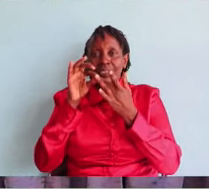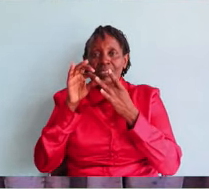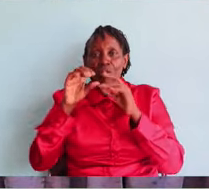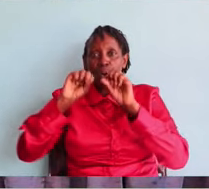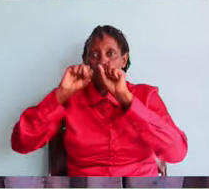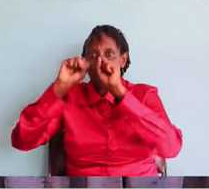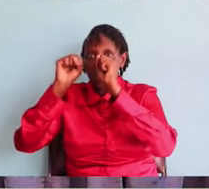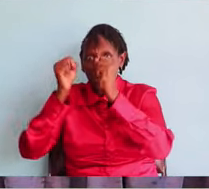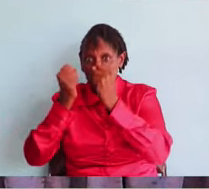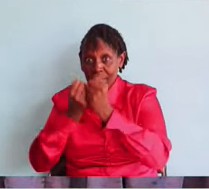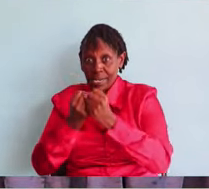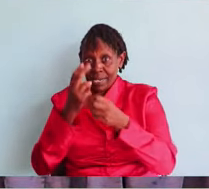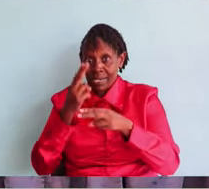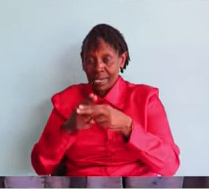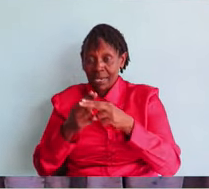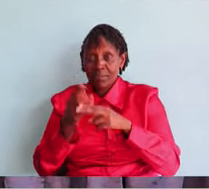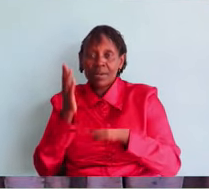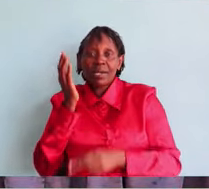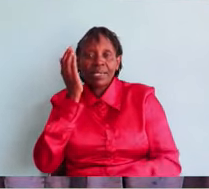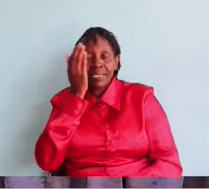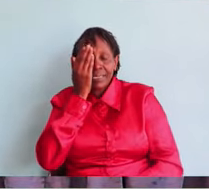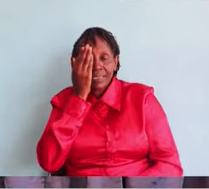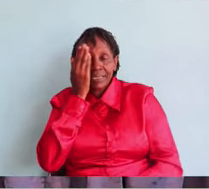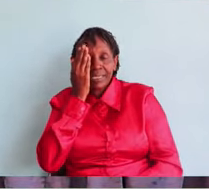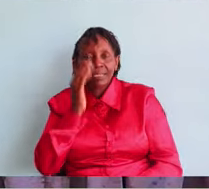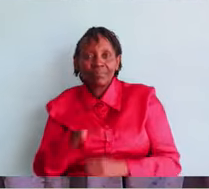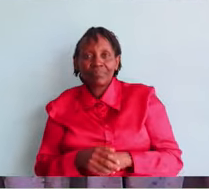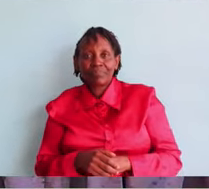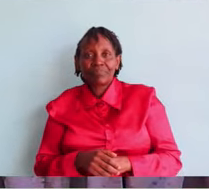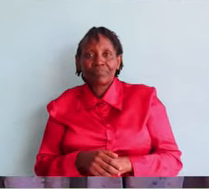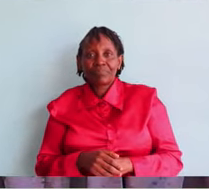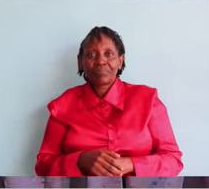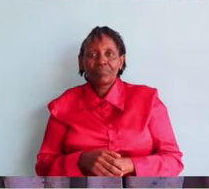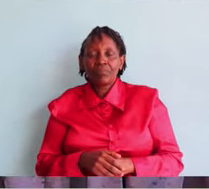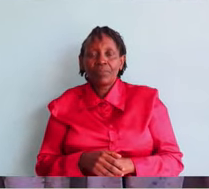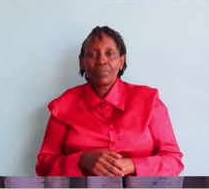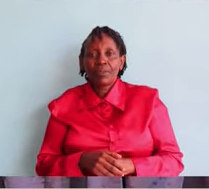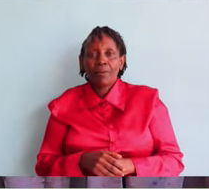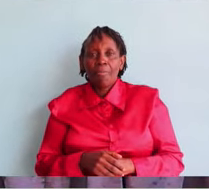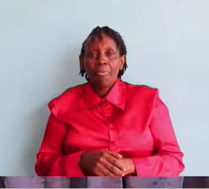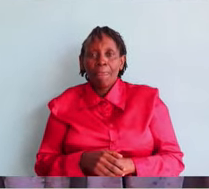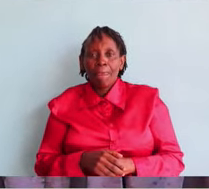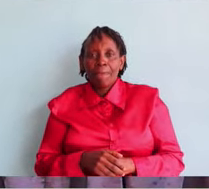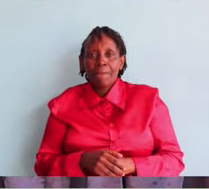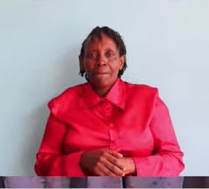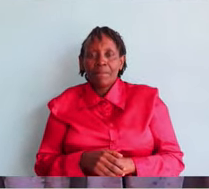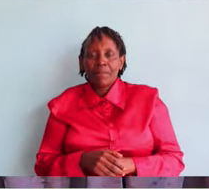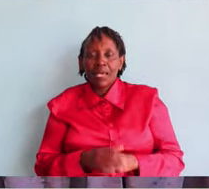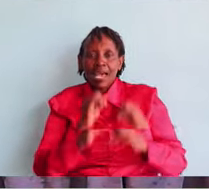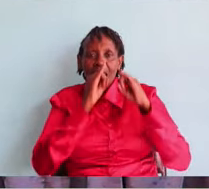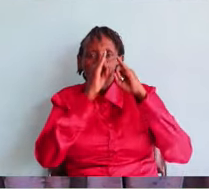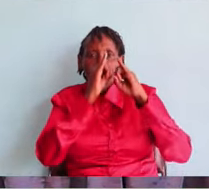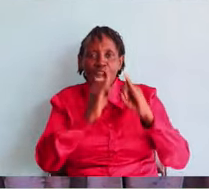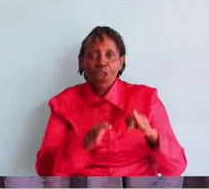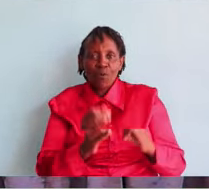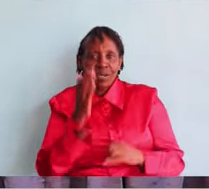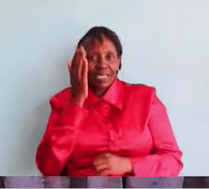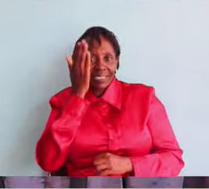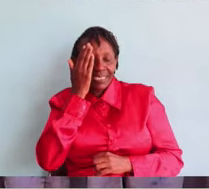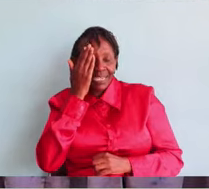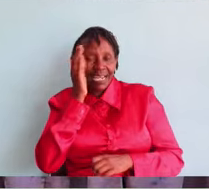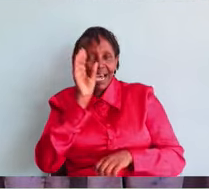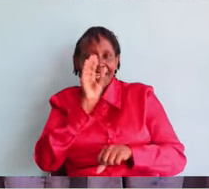of Israel. And this was, as it were, like a foreshadow of the new Israel, which is the church,